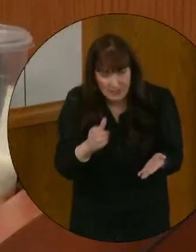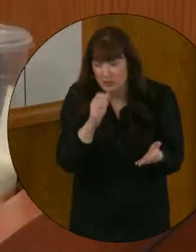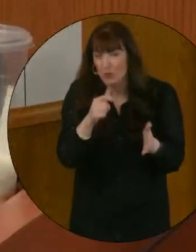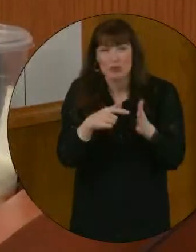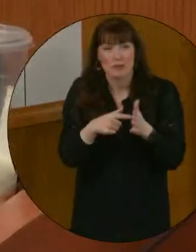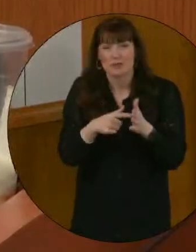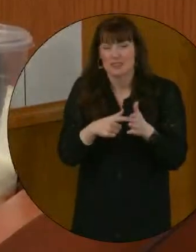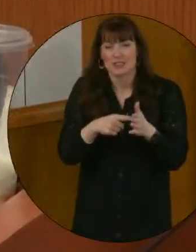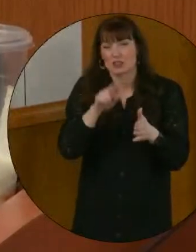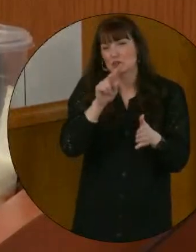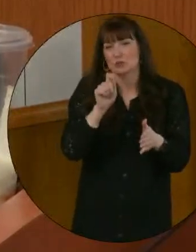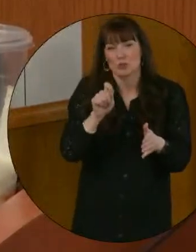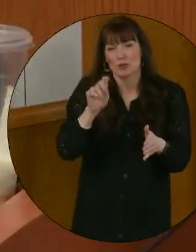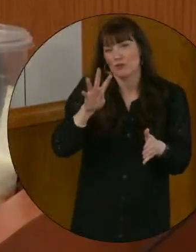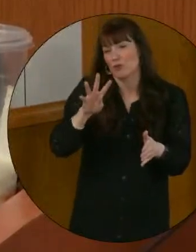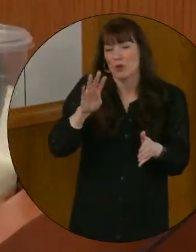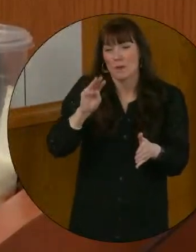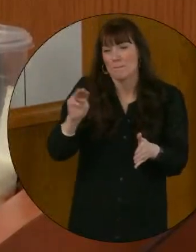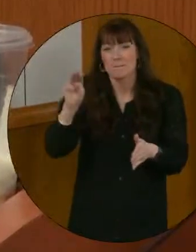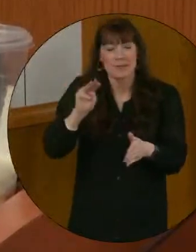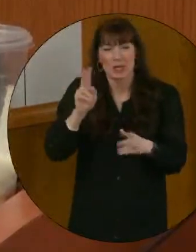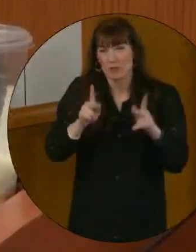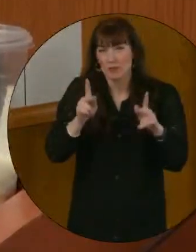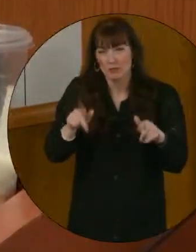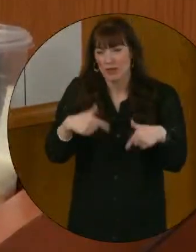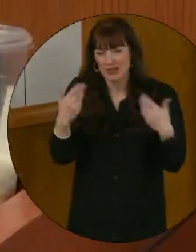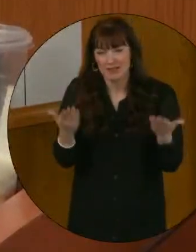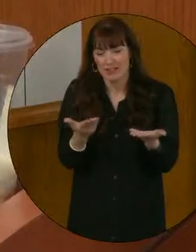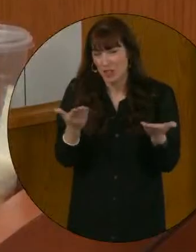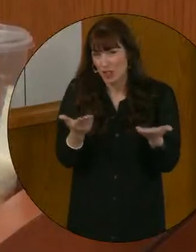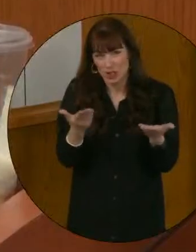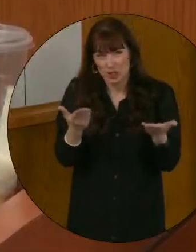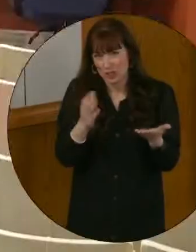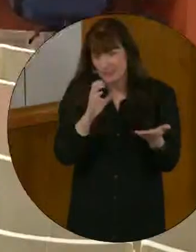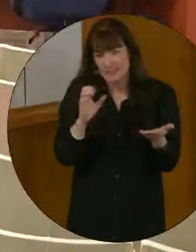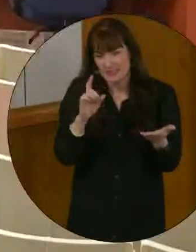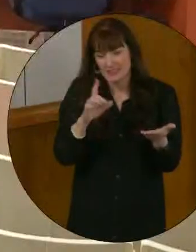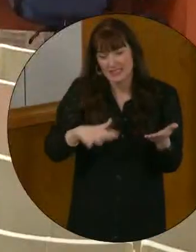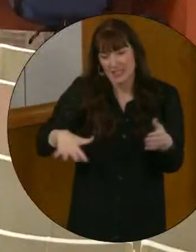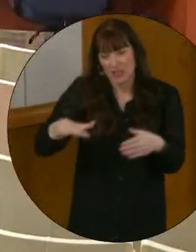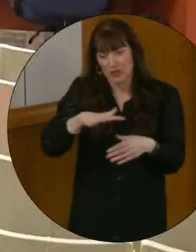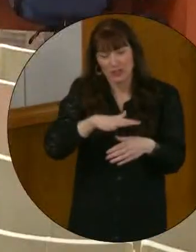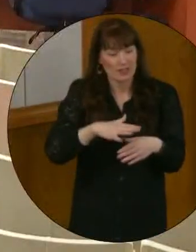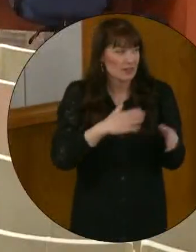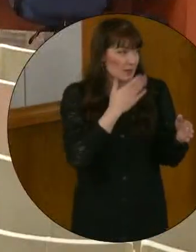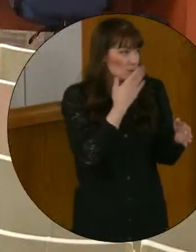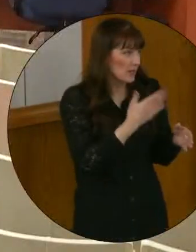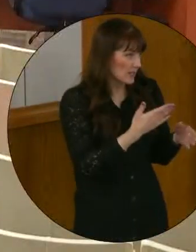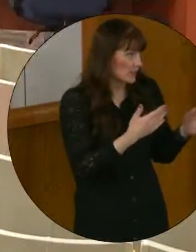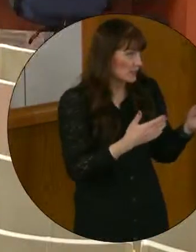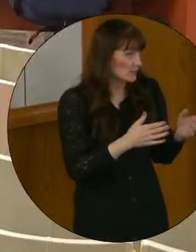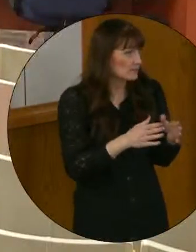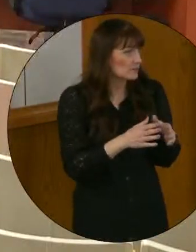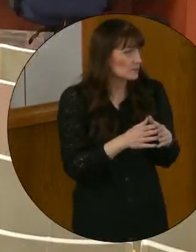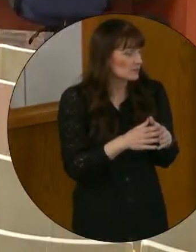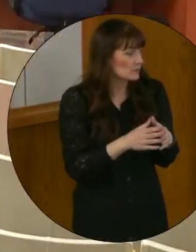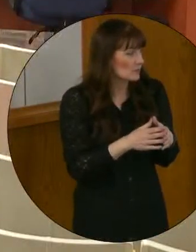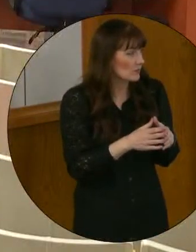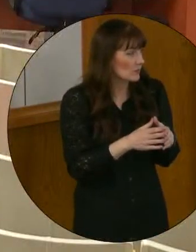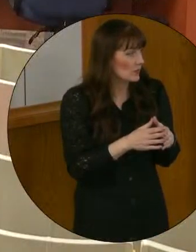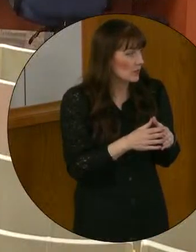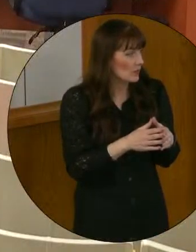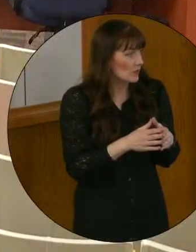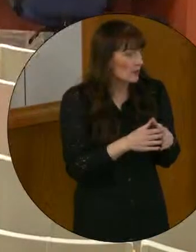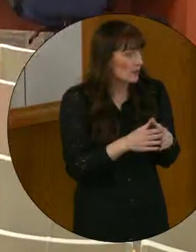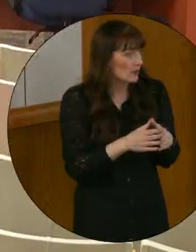represent 2.4 million people that live in Clark County. So thank you, Madam President. Thank you, Trustee Williams. I'm going to go